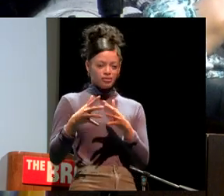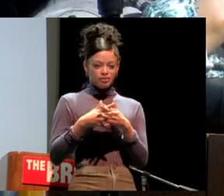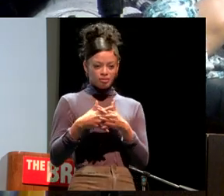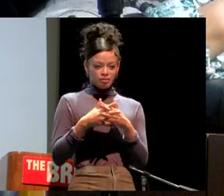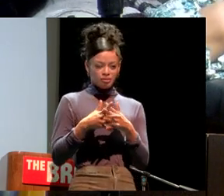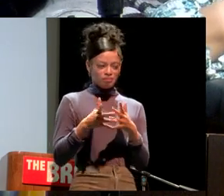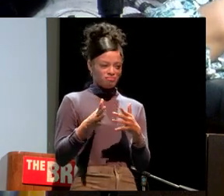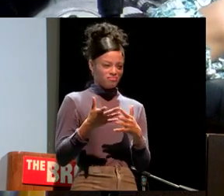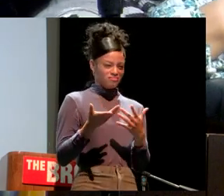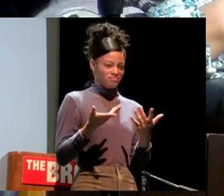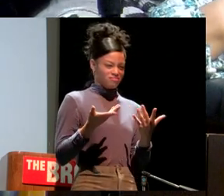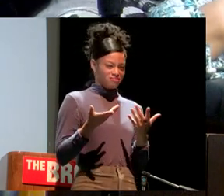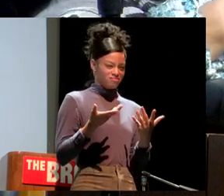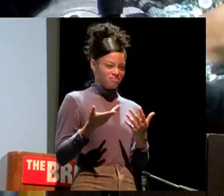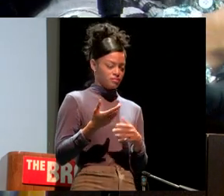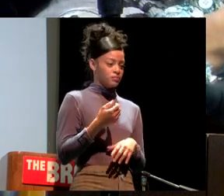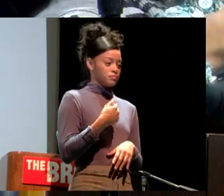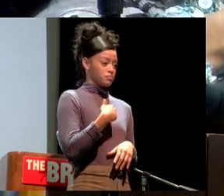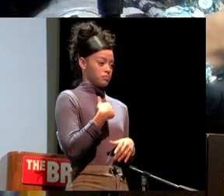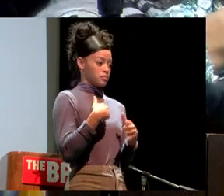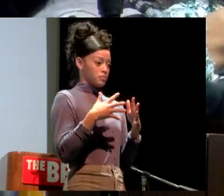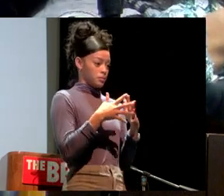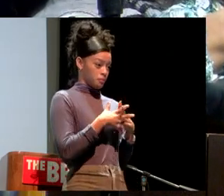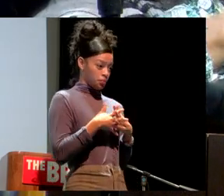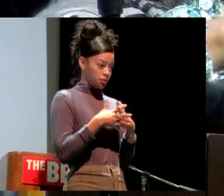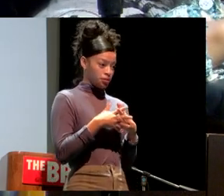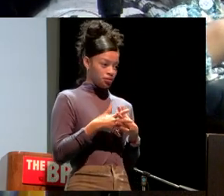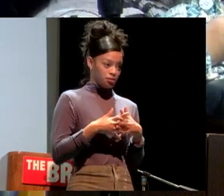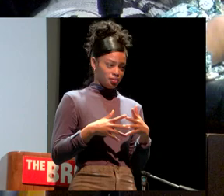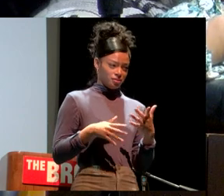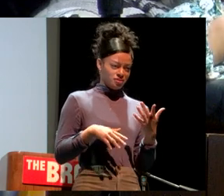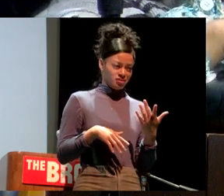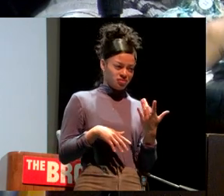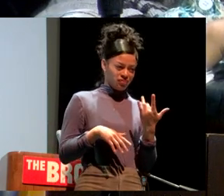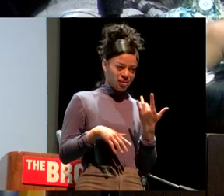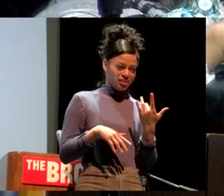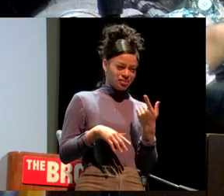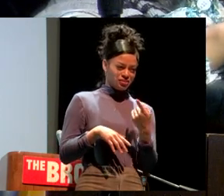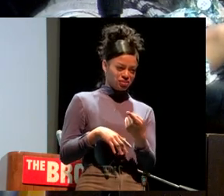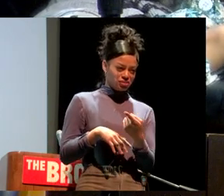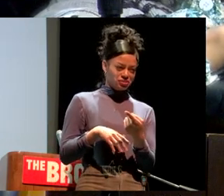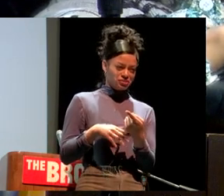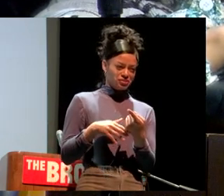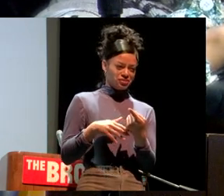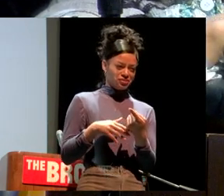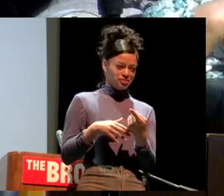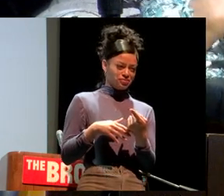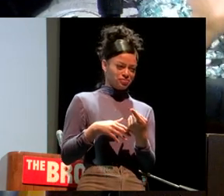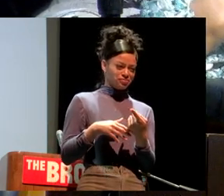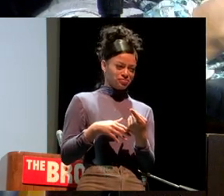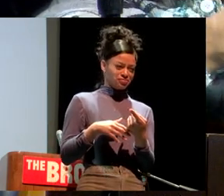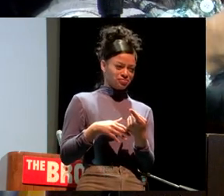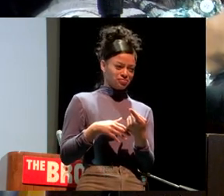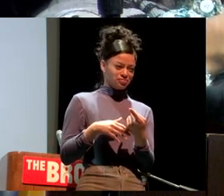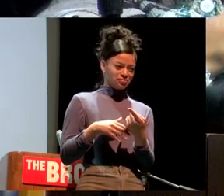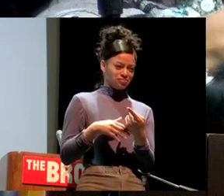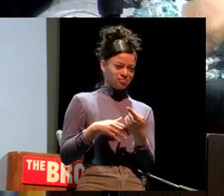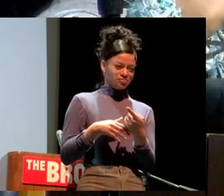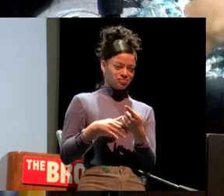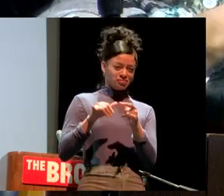American people. And they said, why you, you know, so long to stay in Japan? I have to say some, you